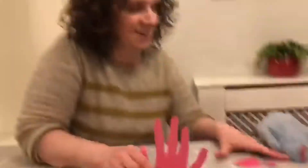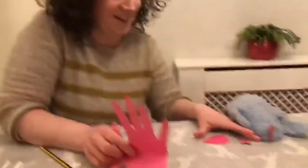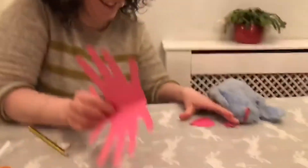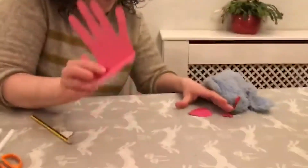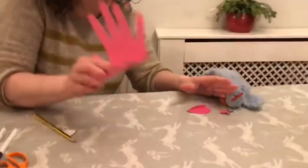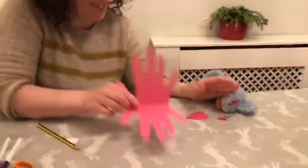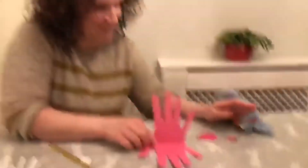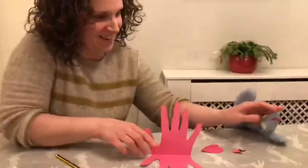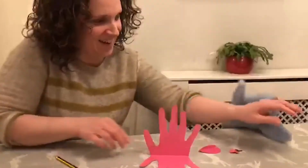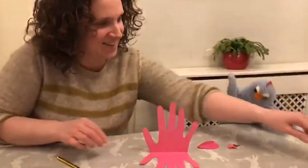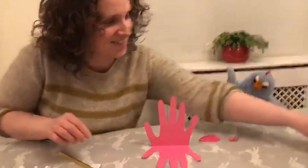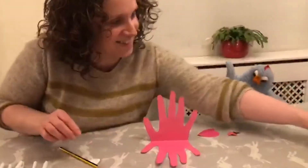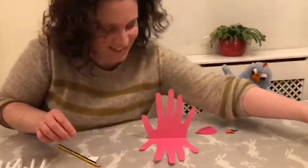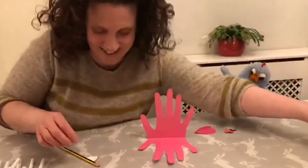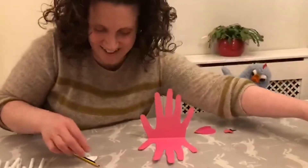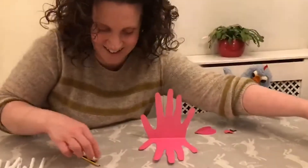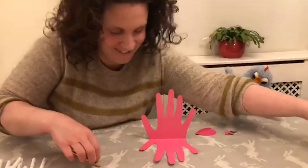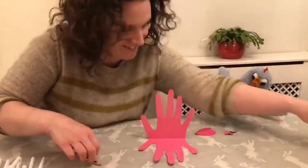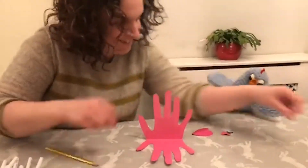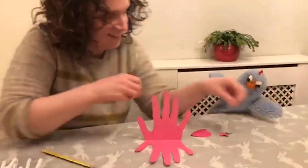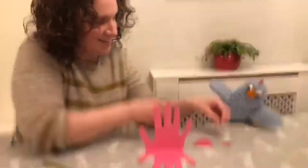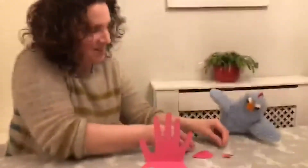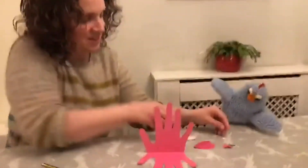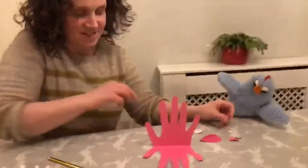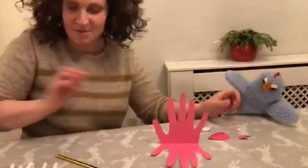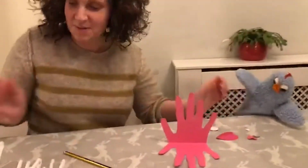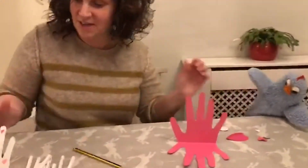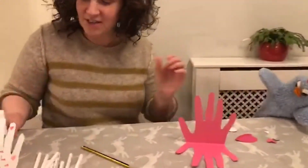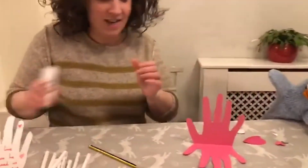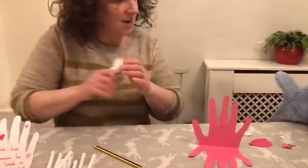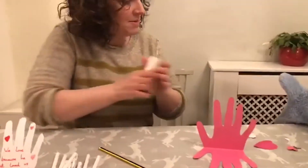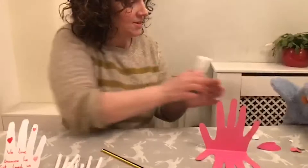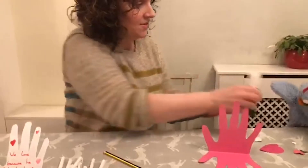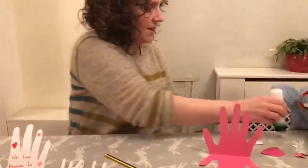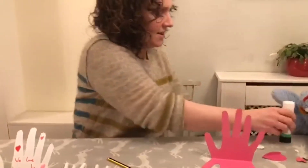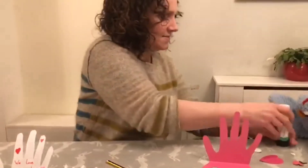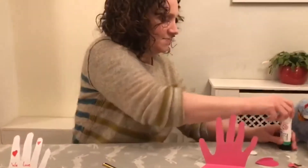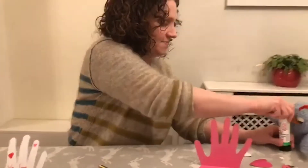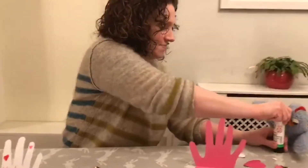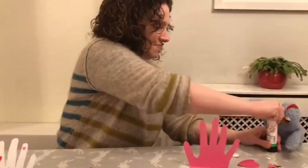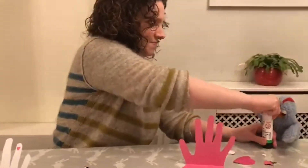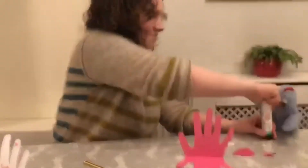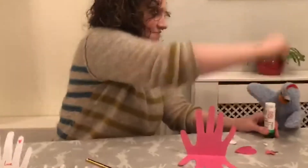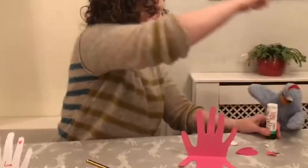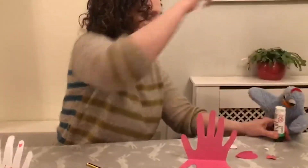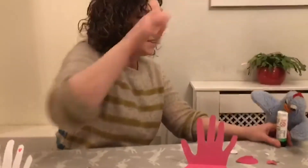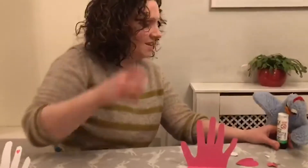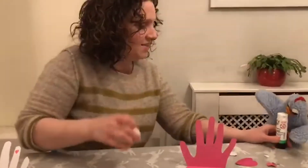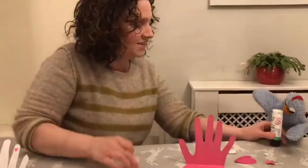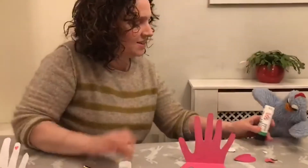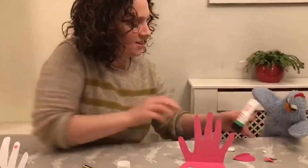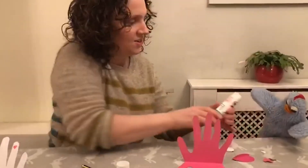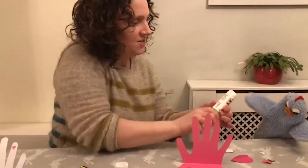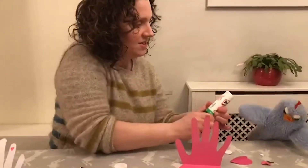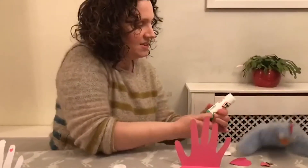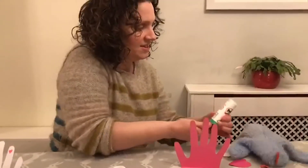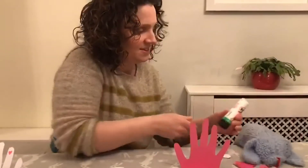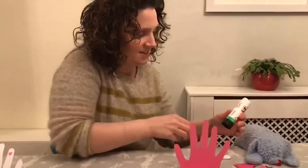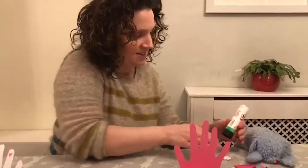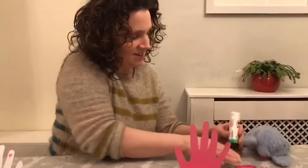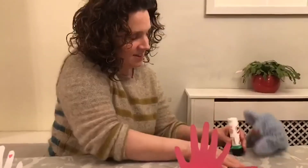Right. Wow, thank you. So Bernard, you're going to help me do that? Okay, there's the